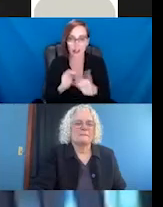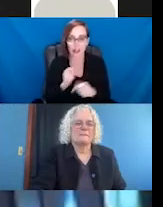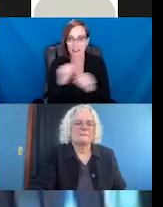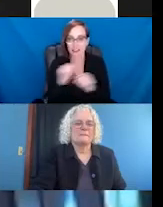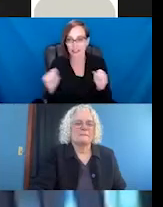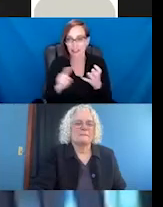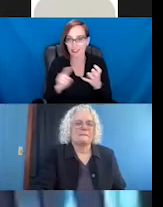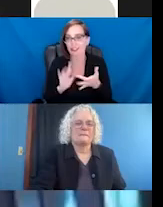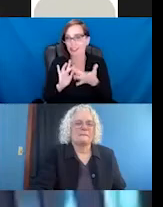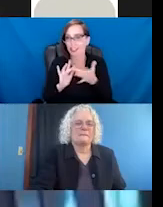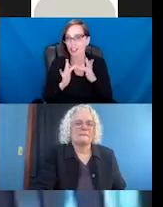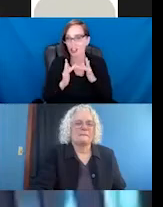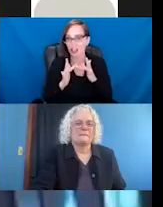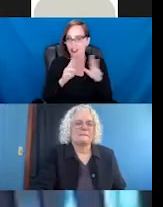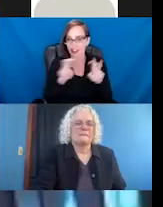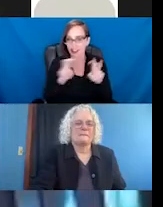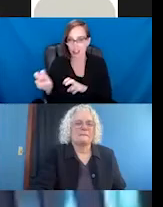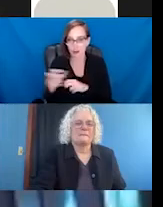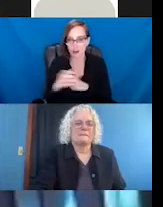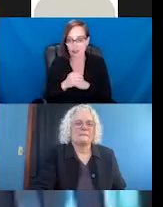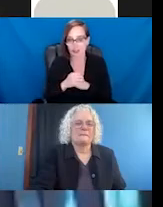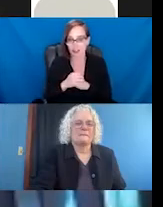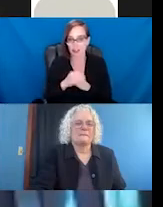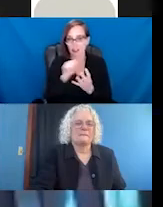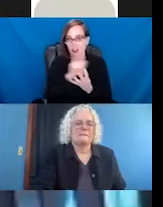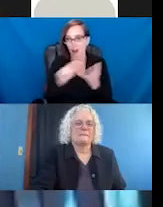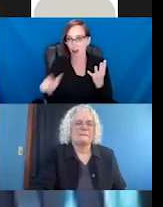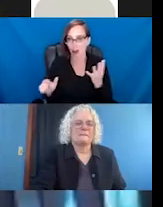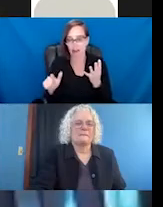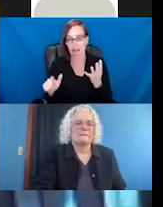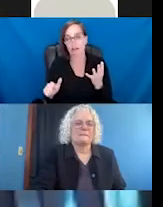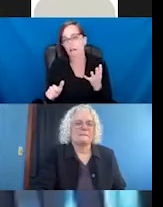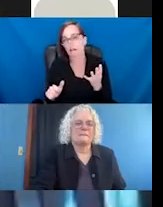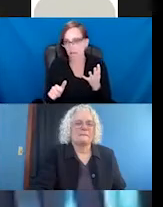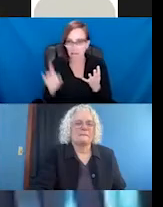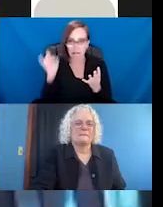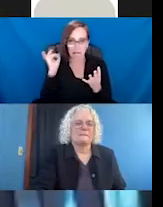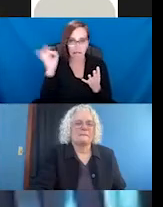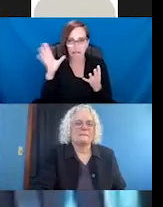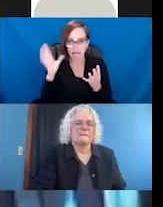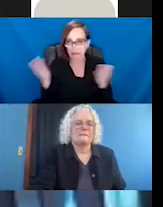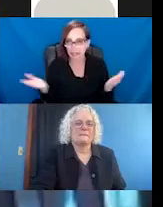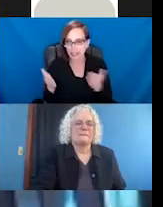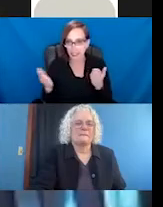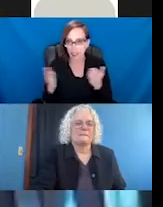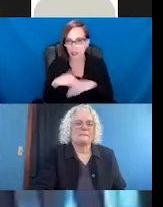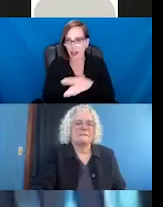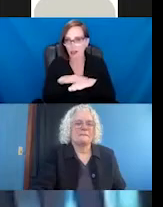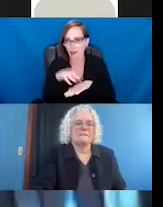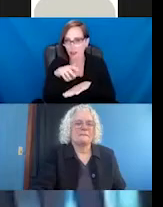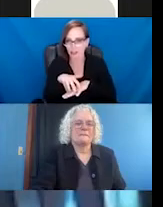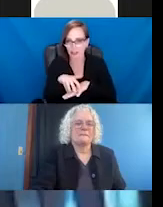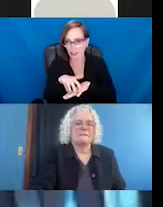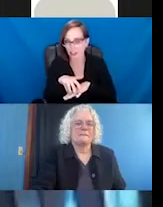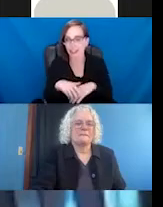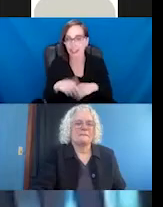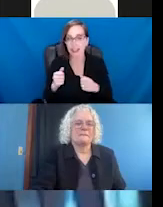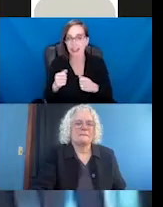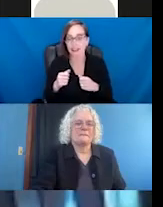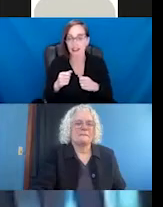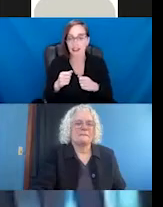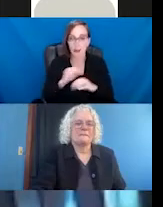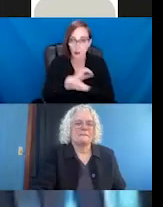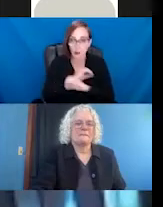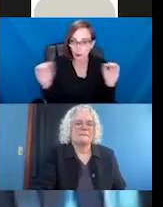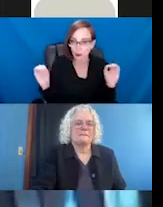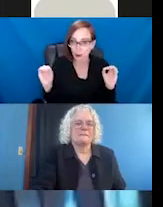broadband issues that are all so lacking here on the reservations, it slows everything down for us because we